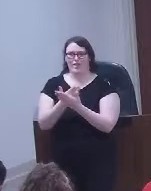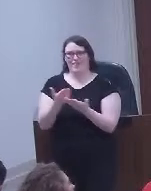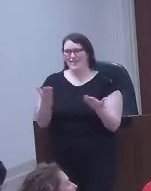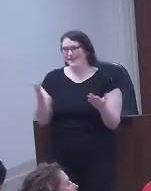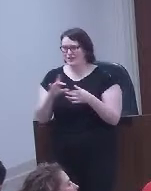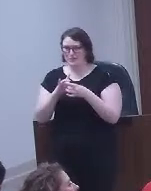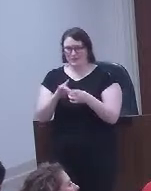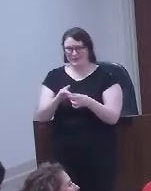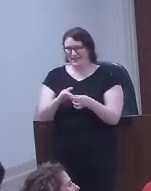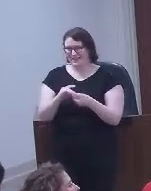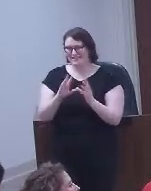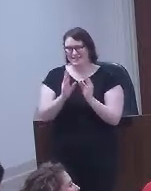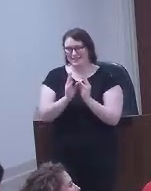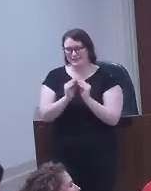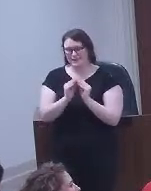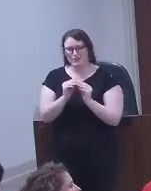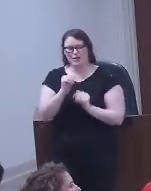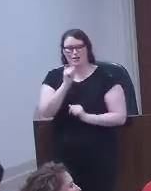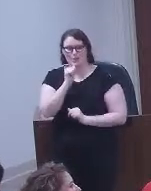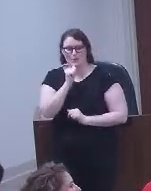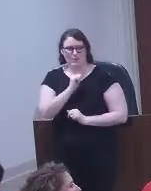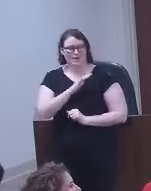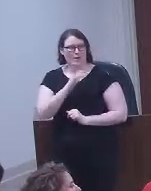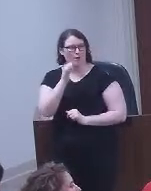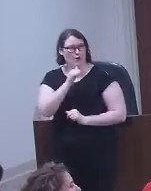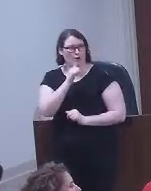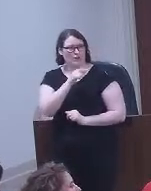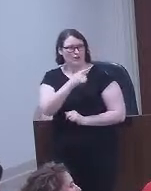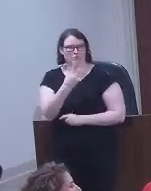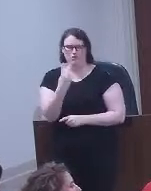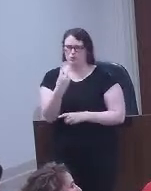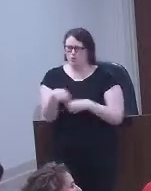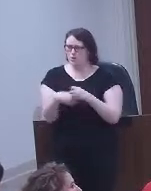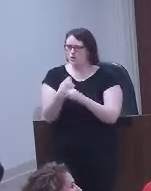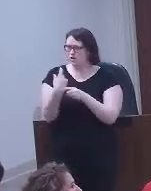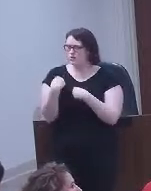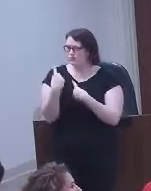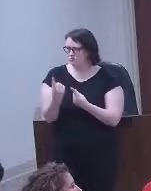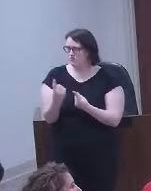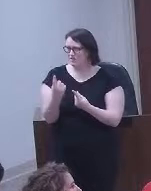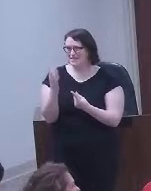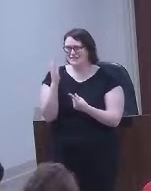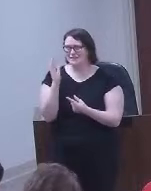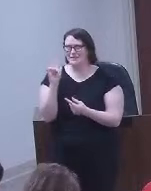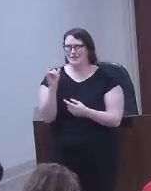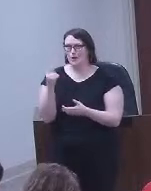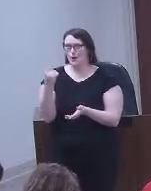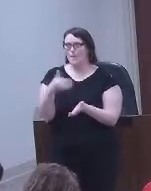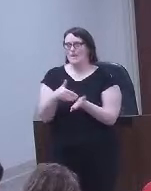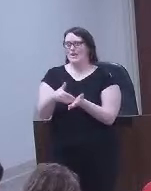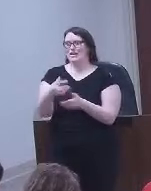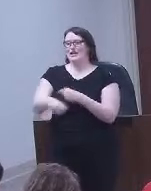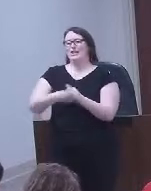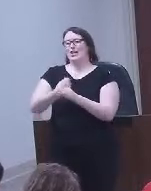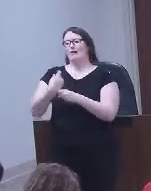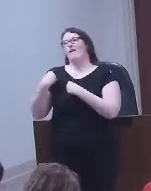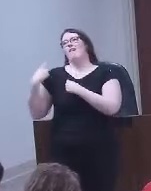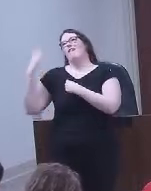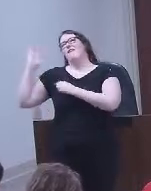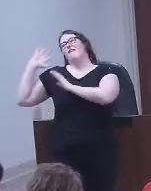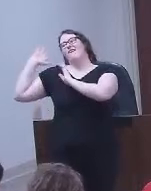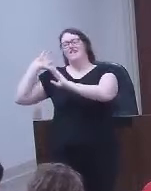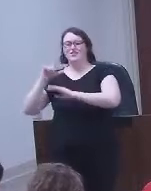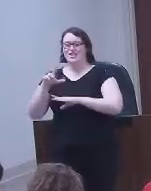Women and Girls. She's been with us 2 years or so, but it seems like a million because she's accomplished so much,